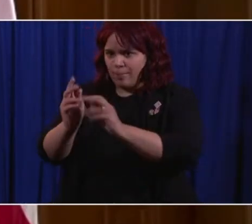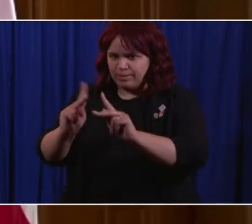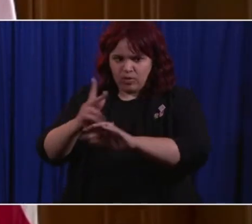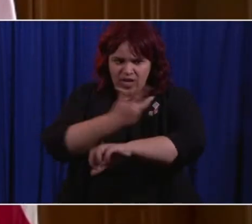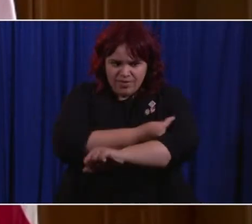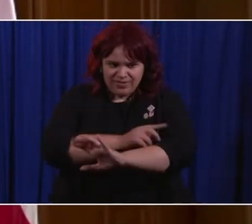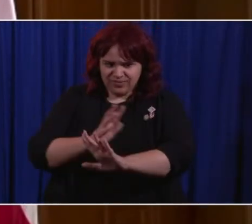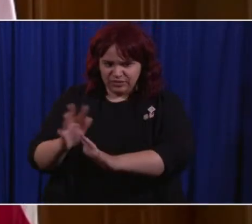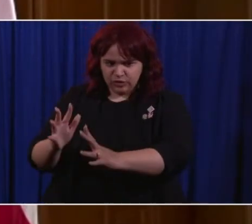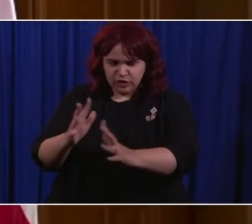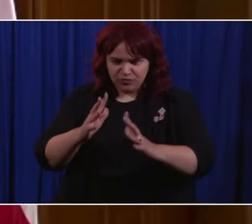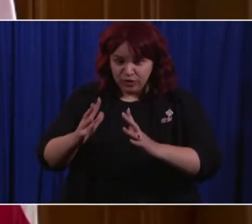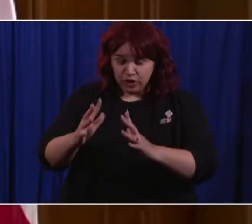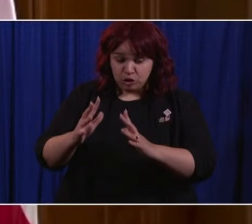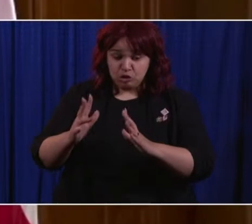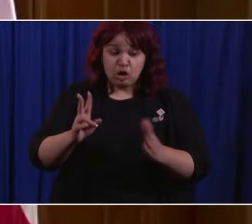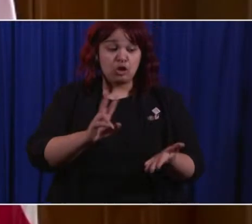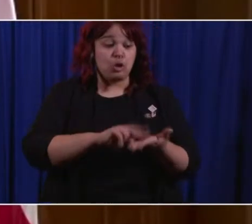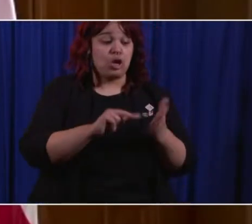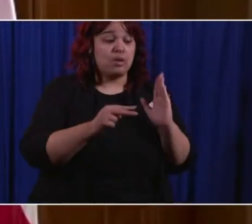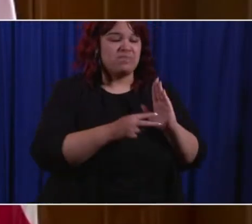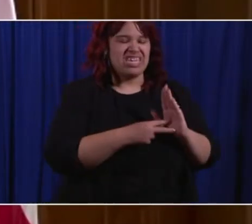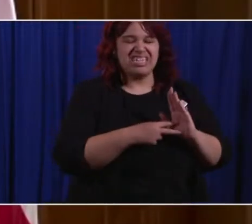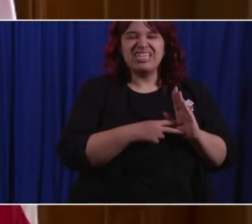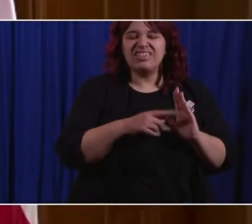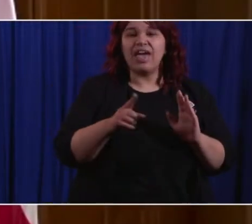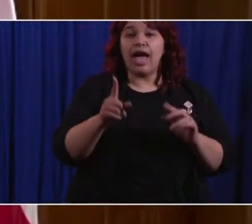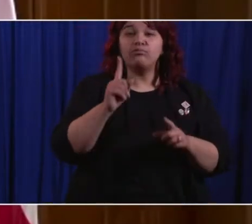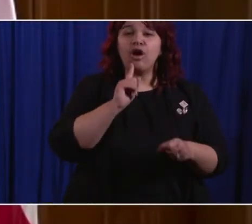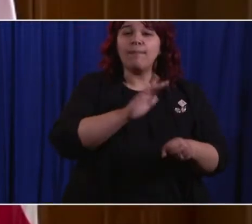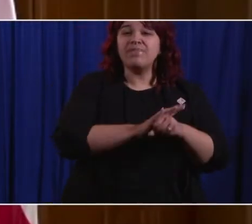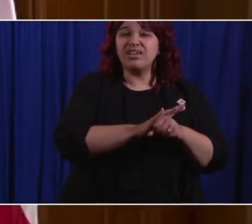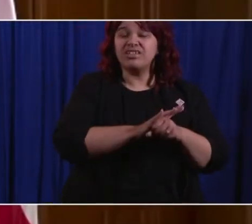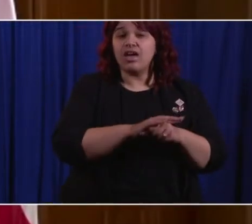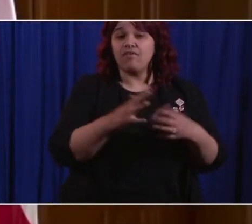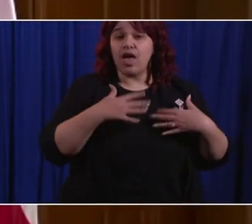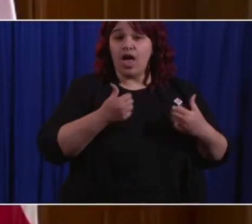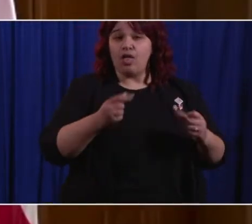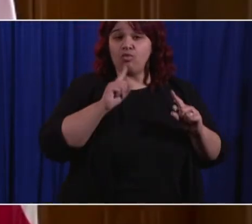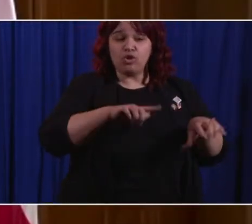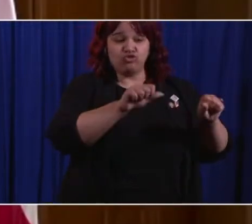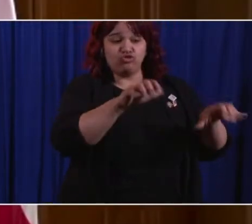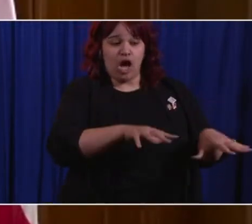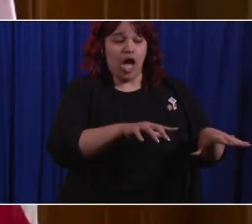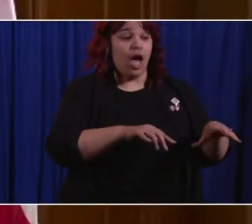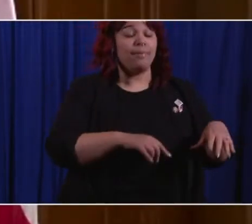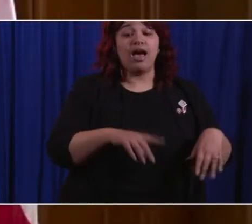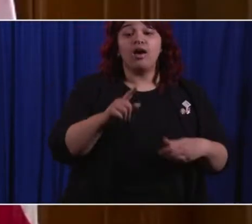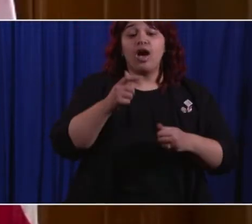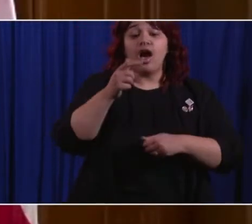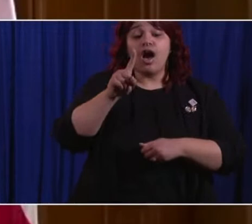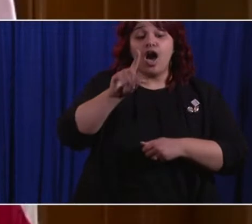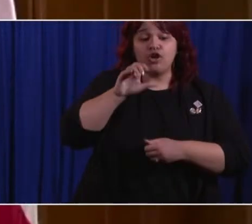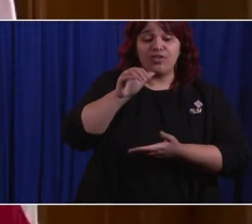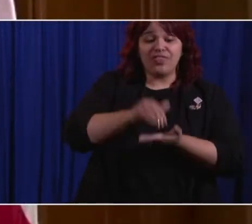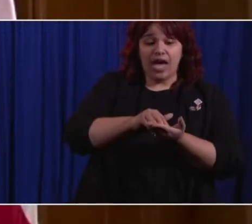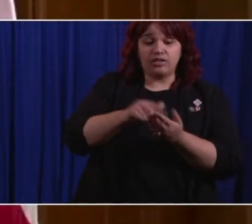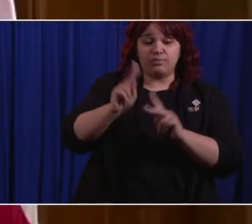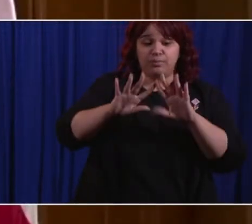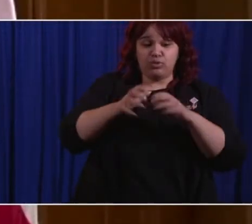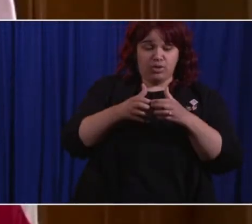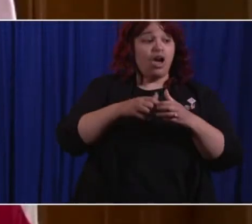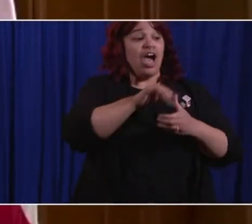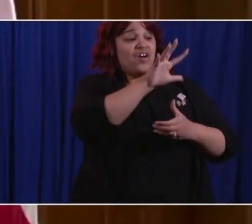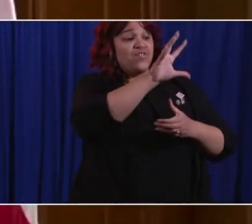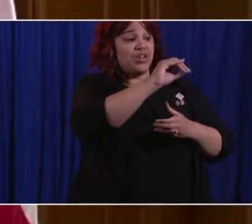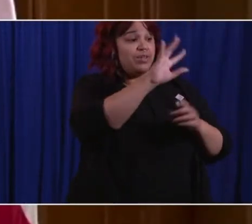and fast standard that you need to see for 2 weeks before removing restrictions? Well, it's based upon, as you